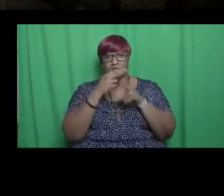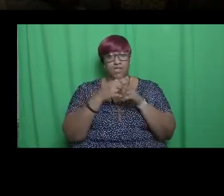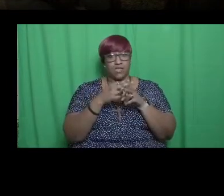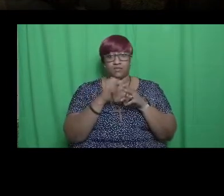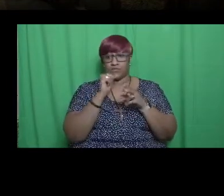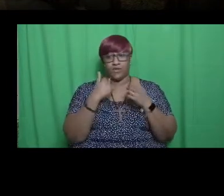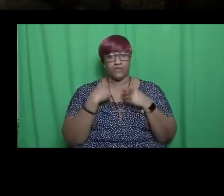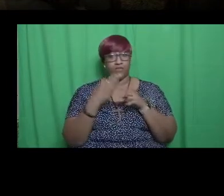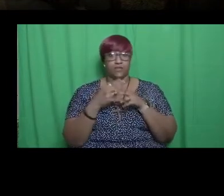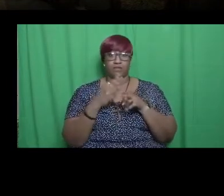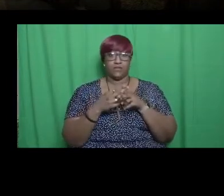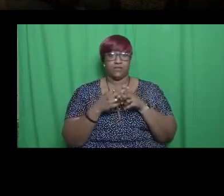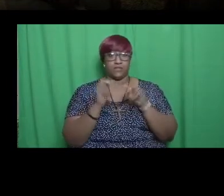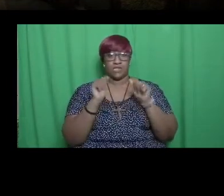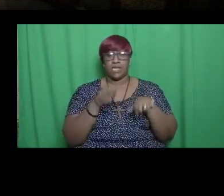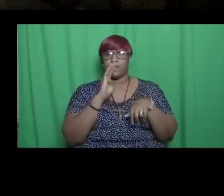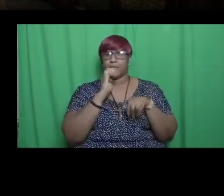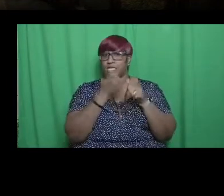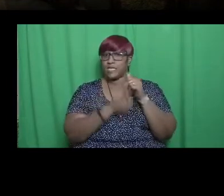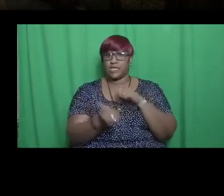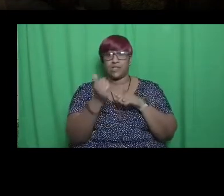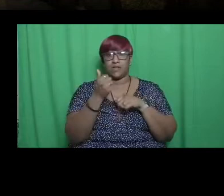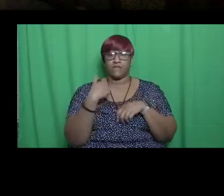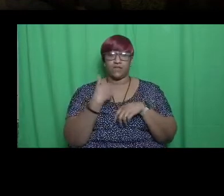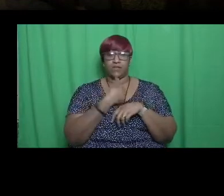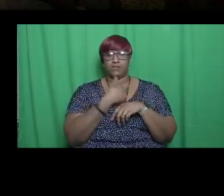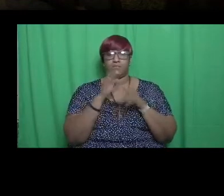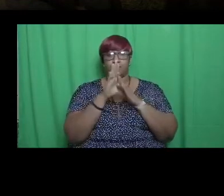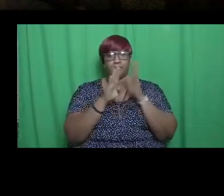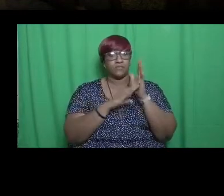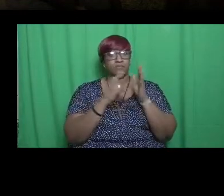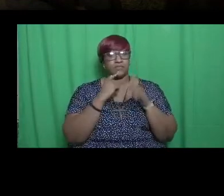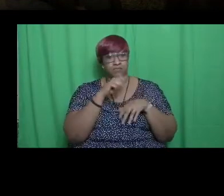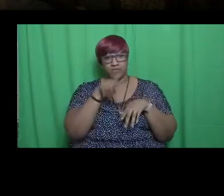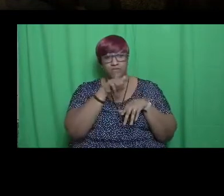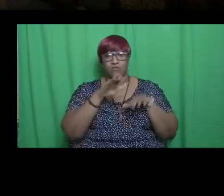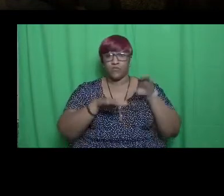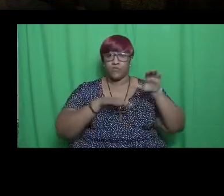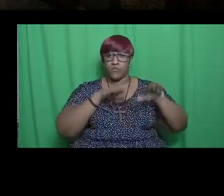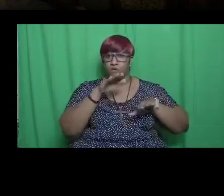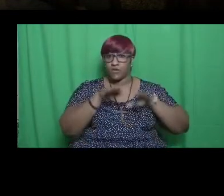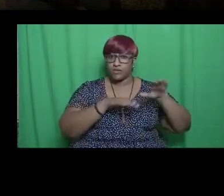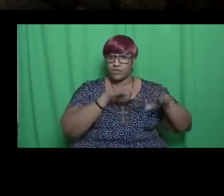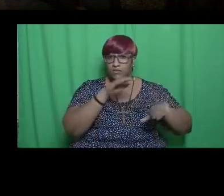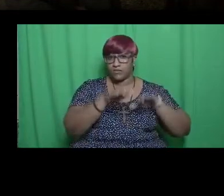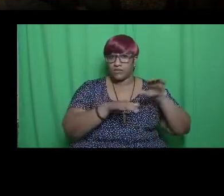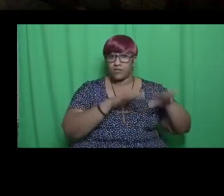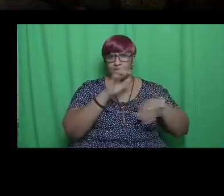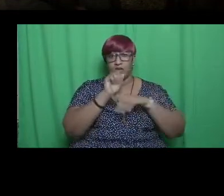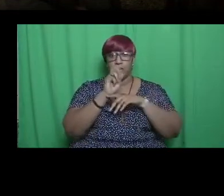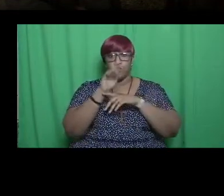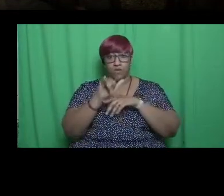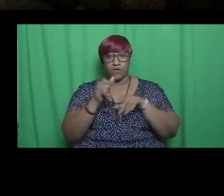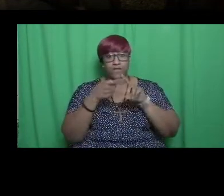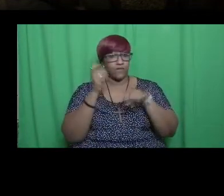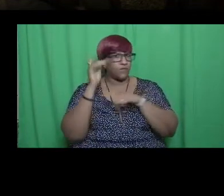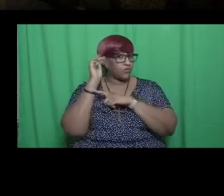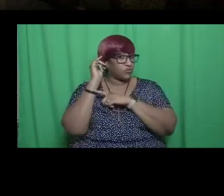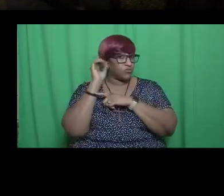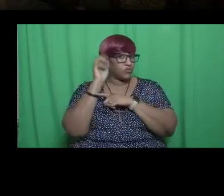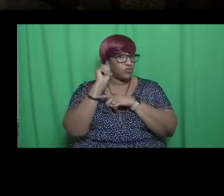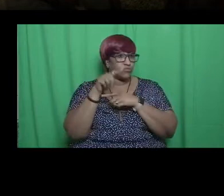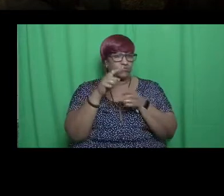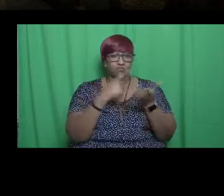unnamed. That unnamed person could be any of us. The Bible said that they were walking, and they were walking away from Jerusalem, and they